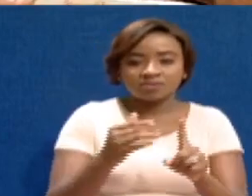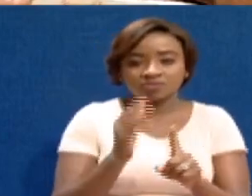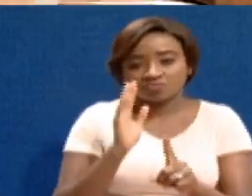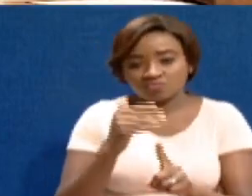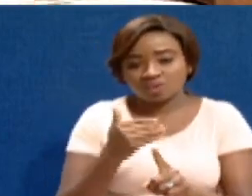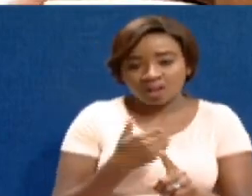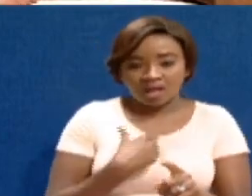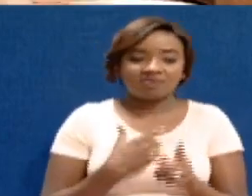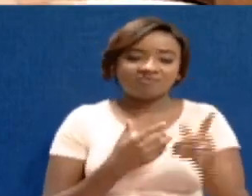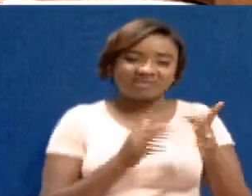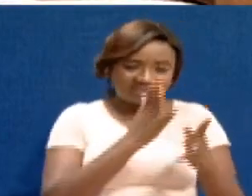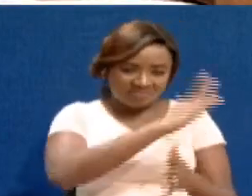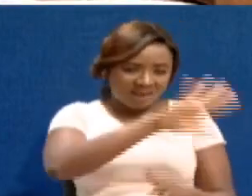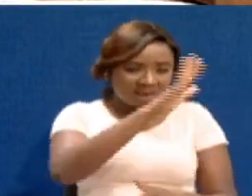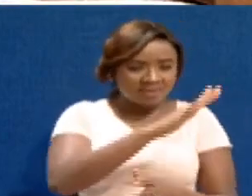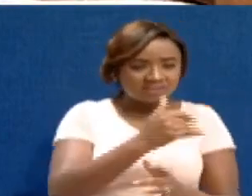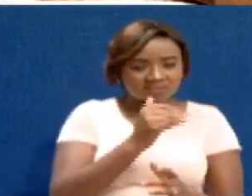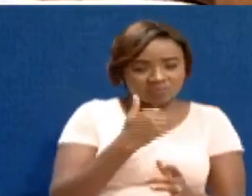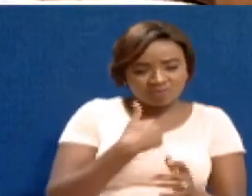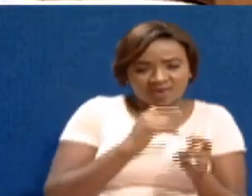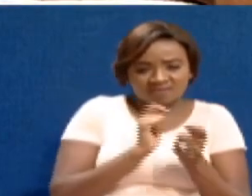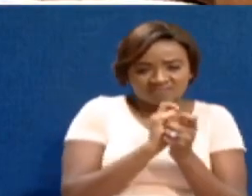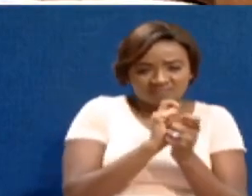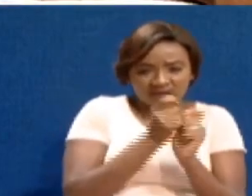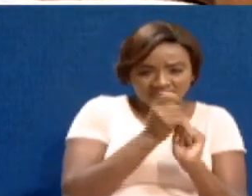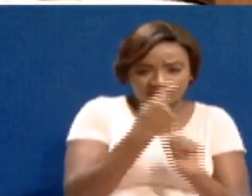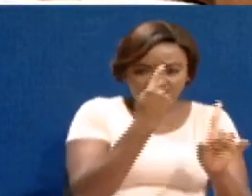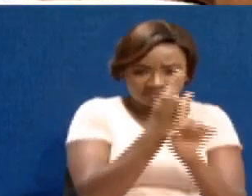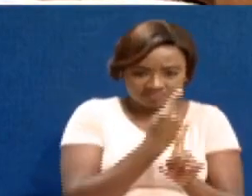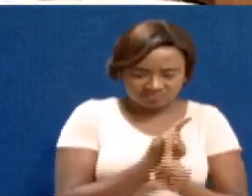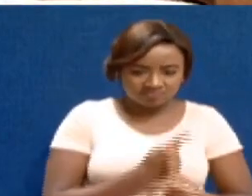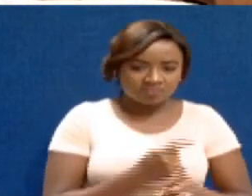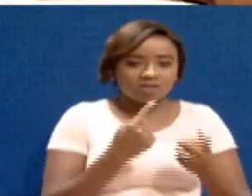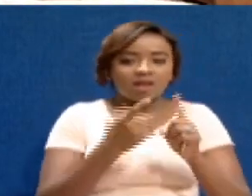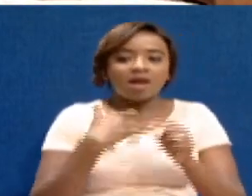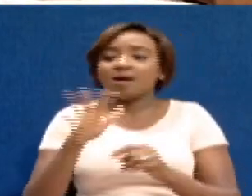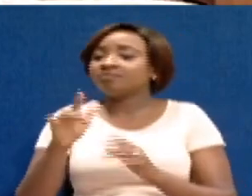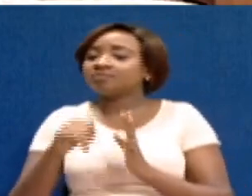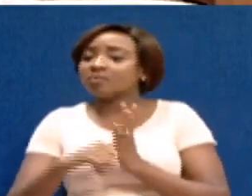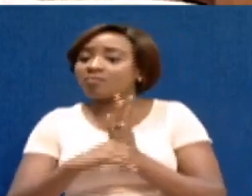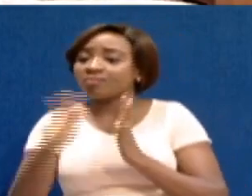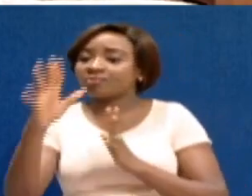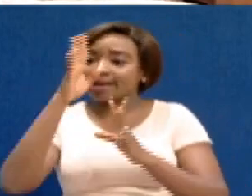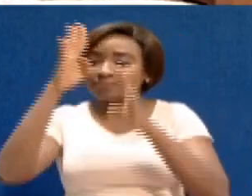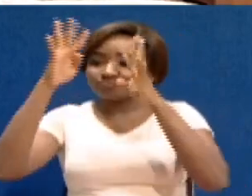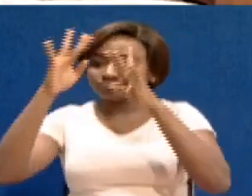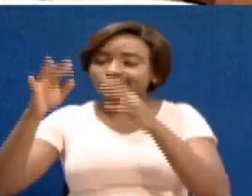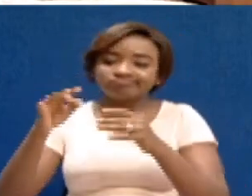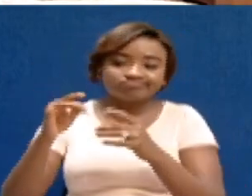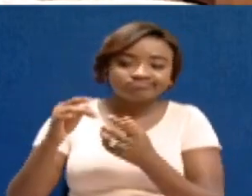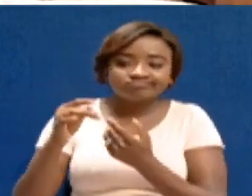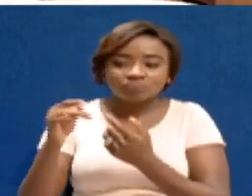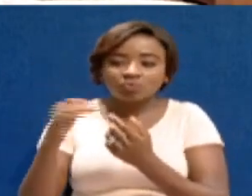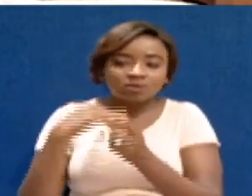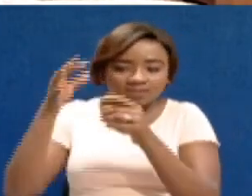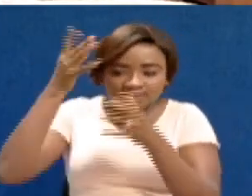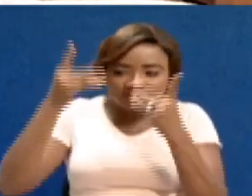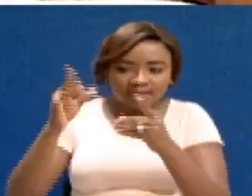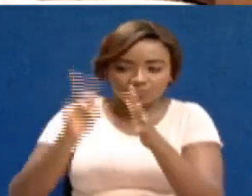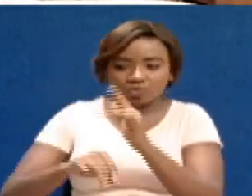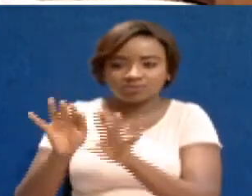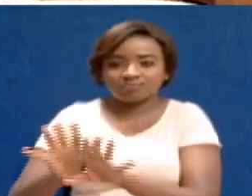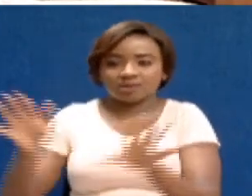amendments to the Constitution, and then you need the popular initiative in accordance with Article 255 of the Constitution of Kenya. To say that